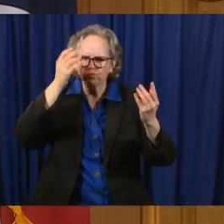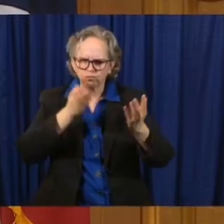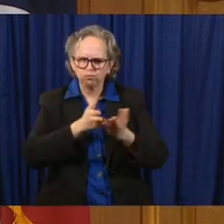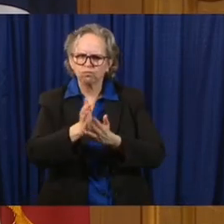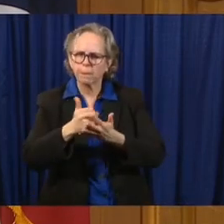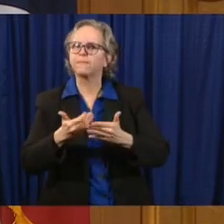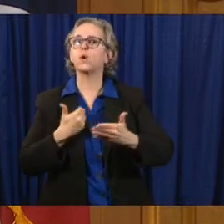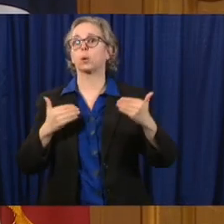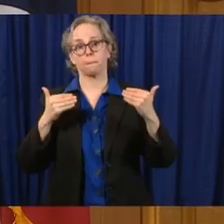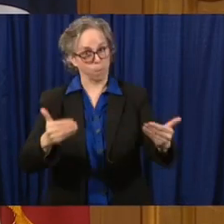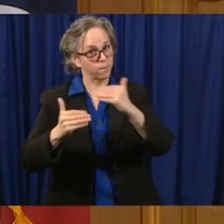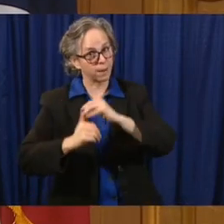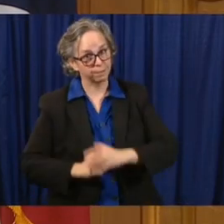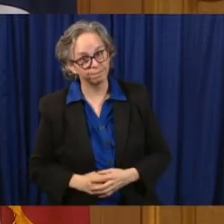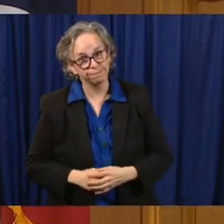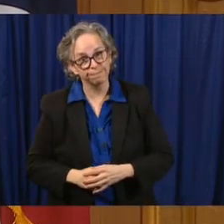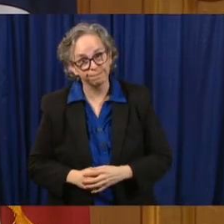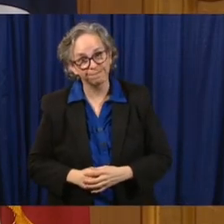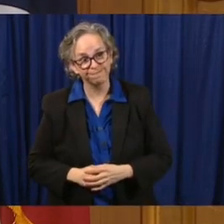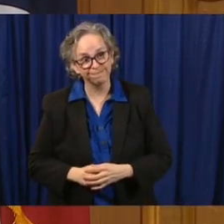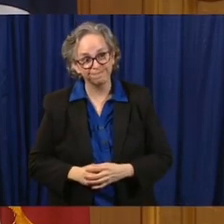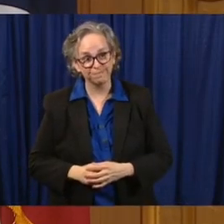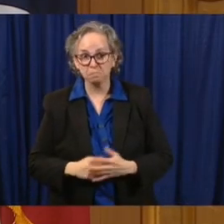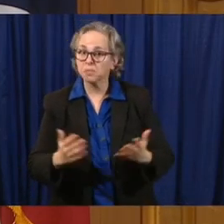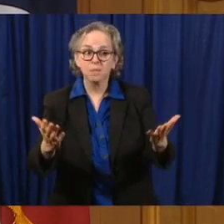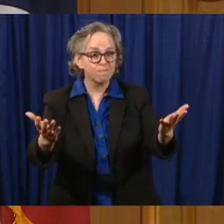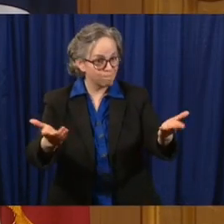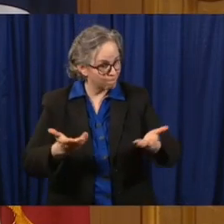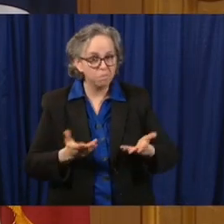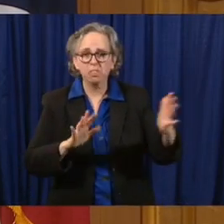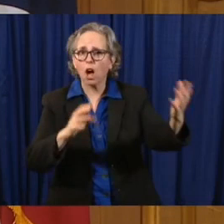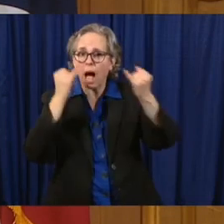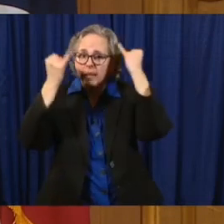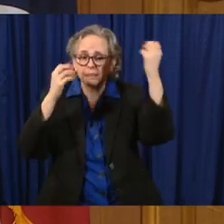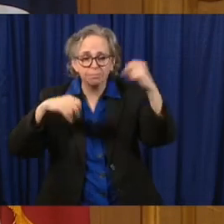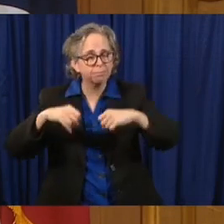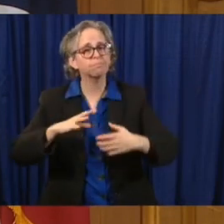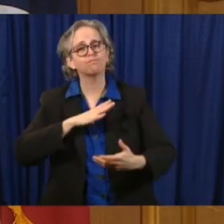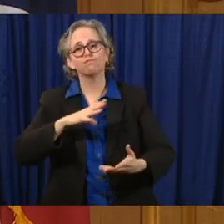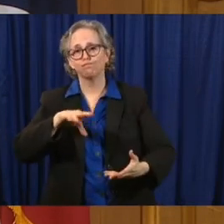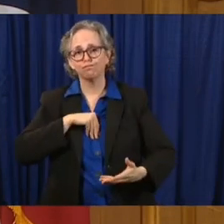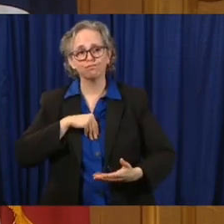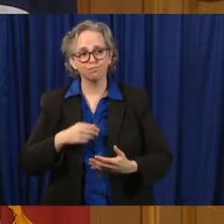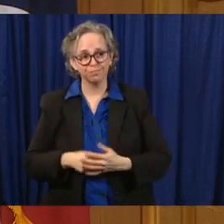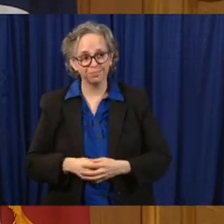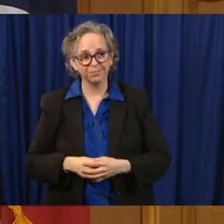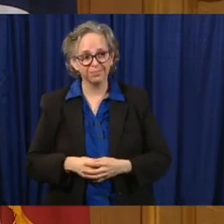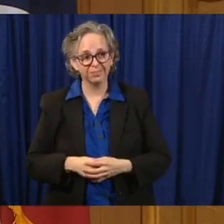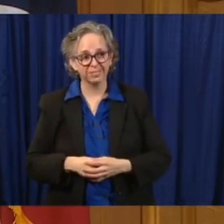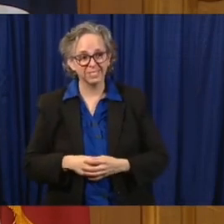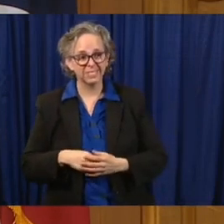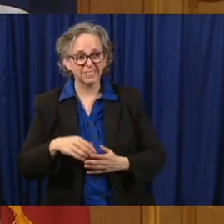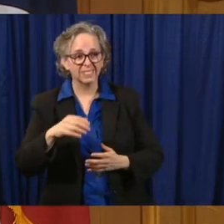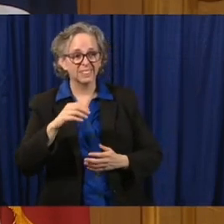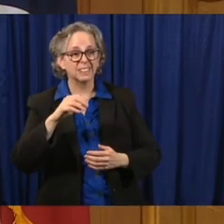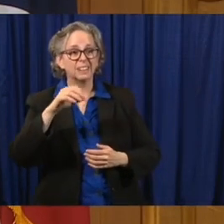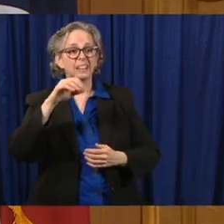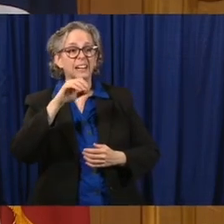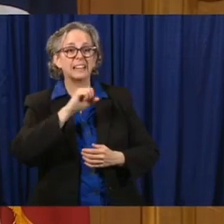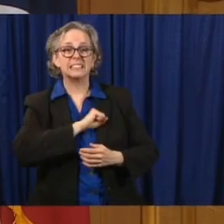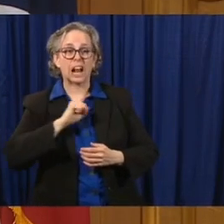people. We need to do this in a way that lessens the chance of a new spike coming up. We need to do